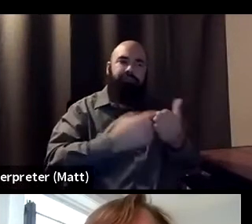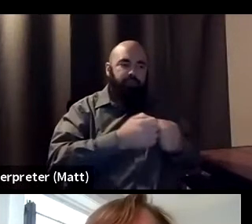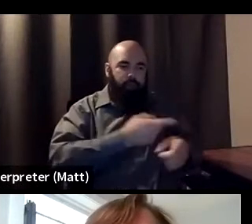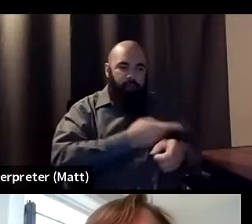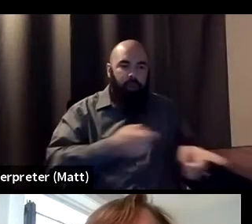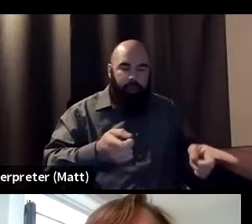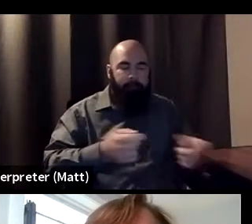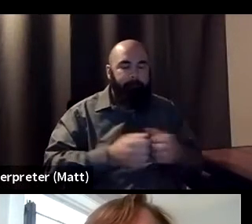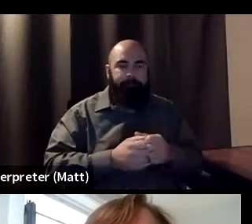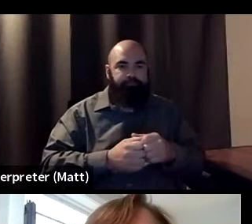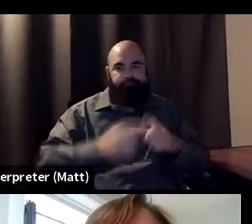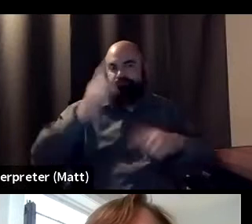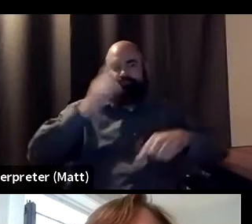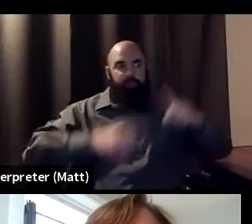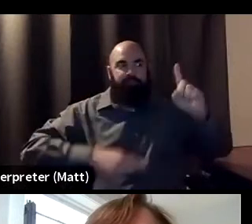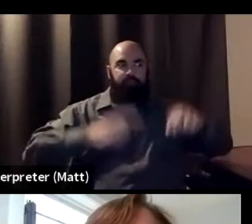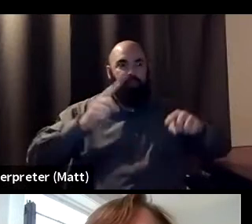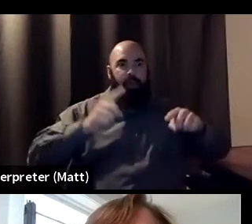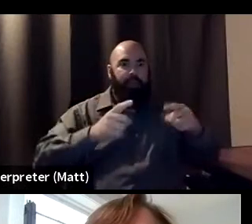various and sundry other